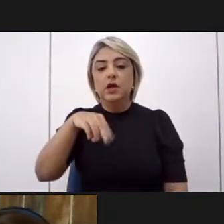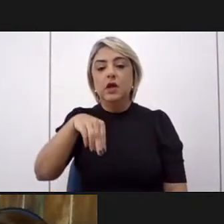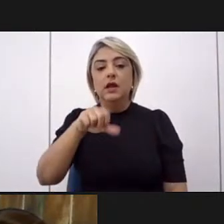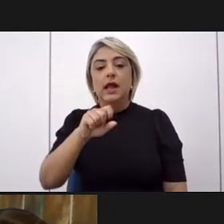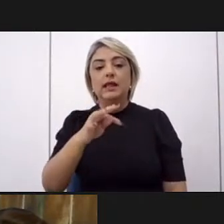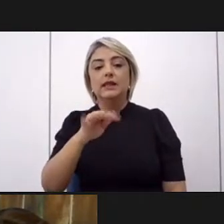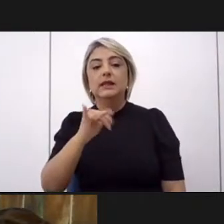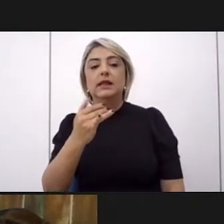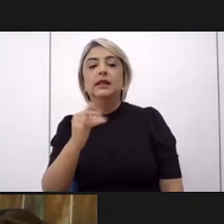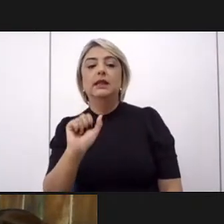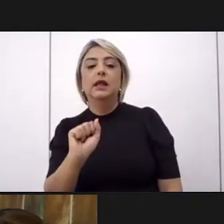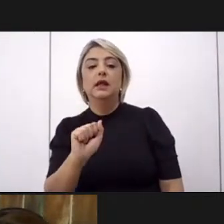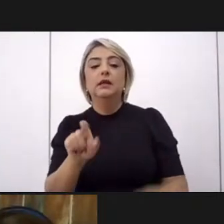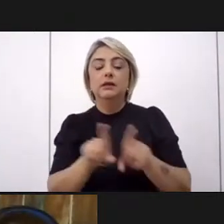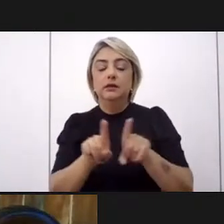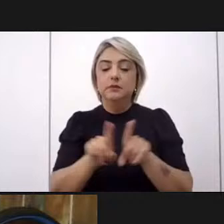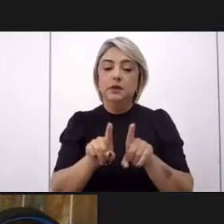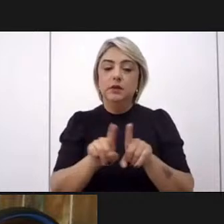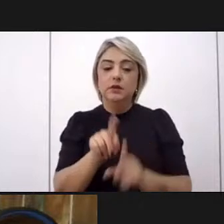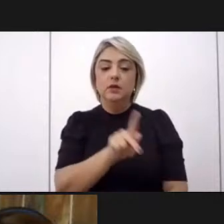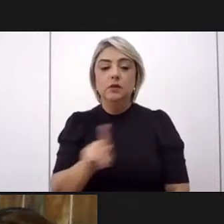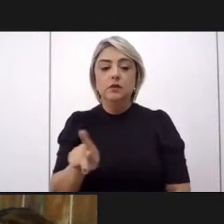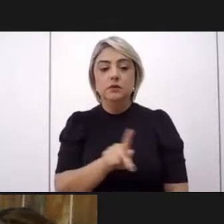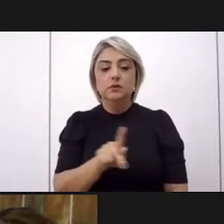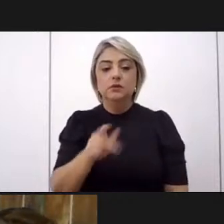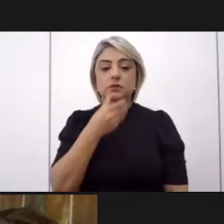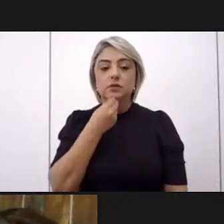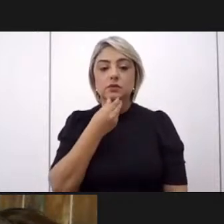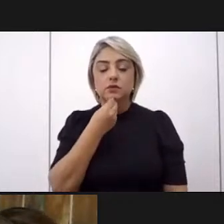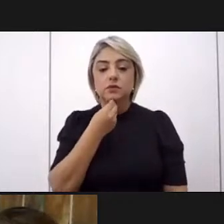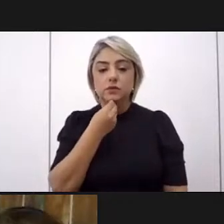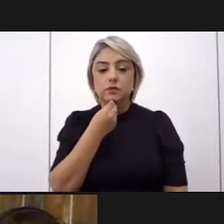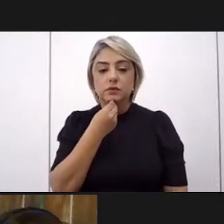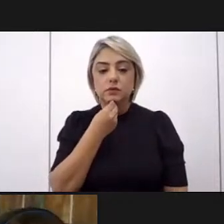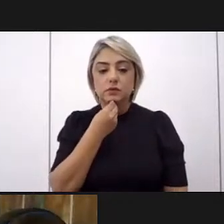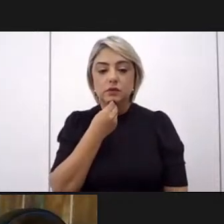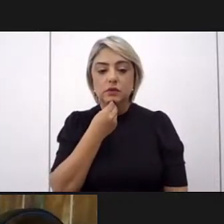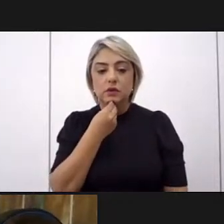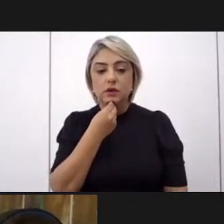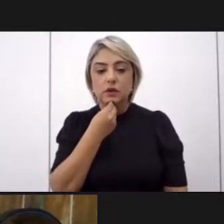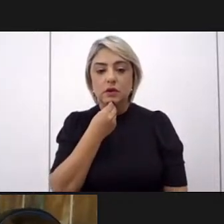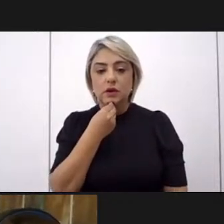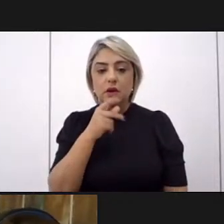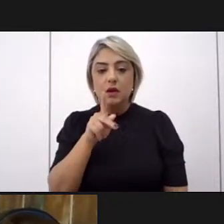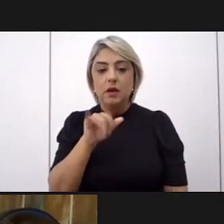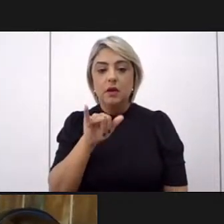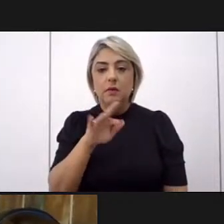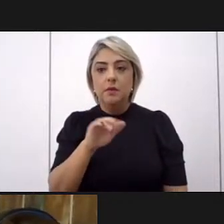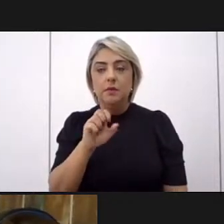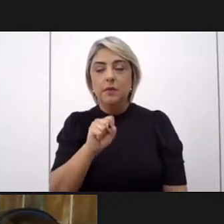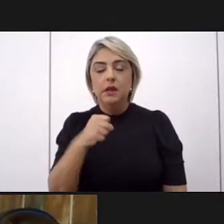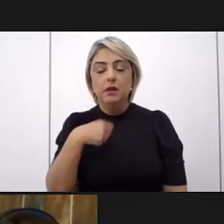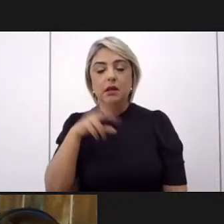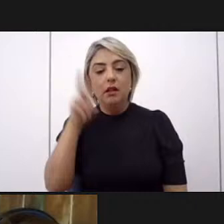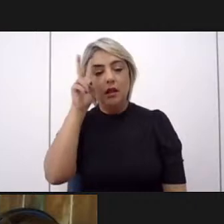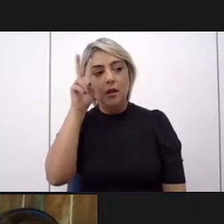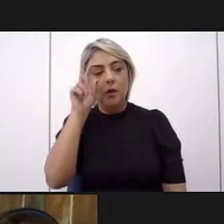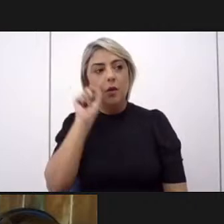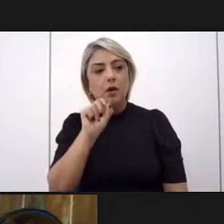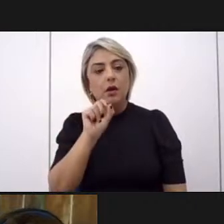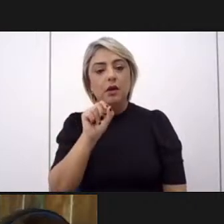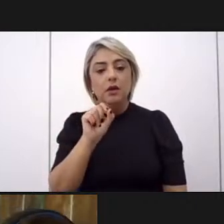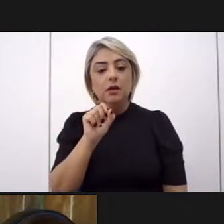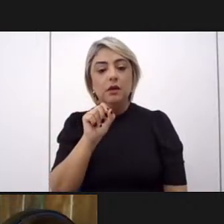another professor of ours, Professor Roberto Pires, and they reminded me that it was the first